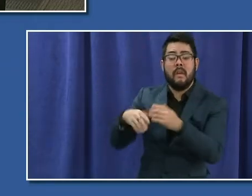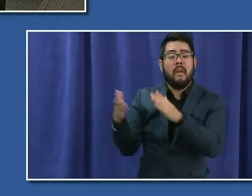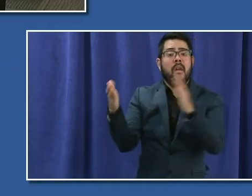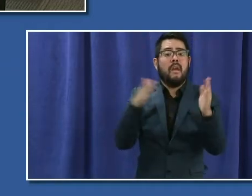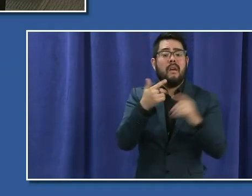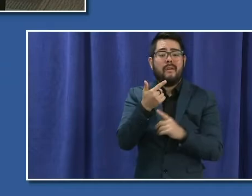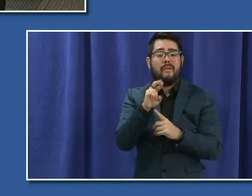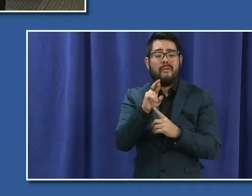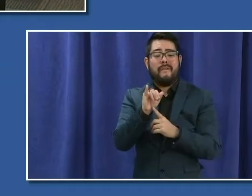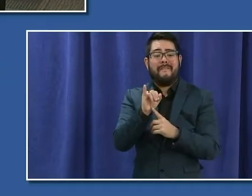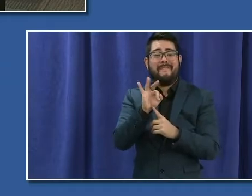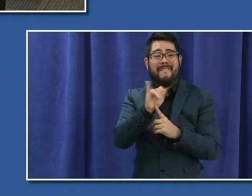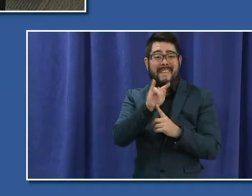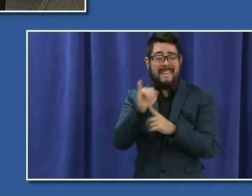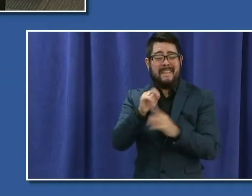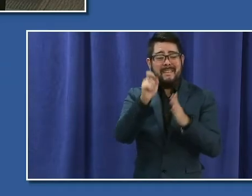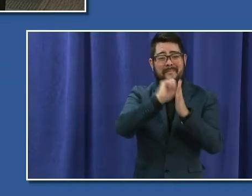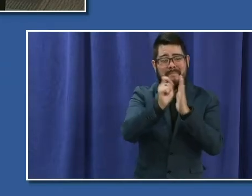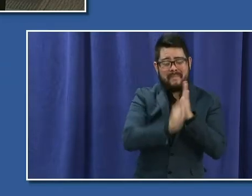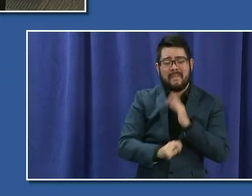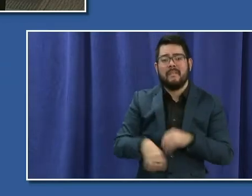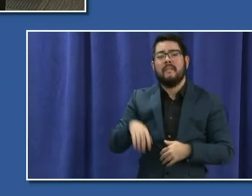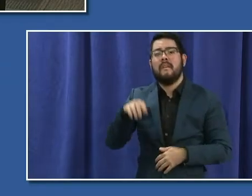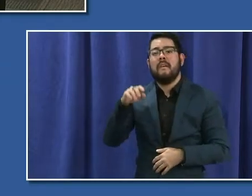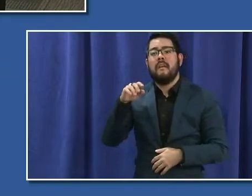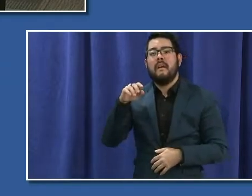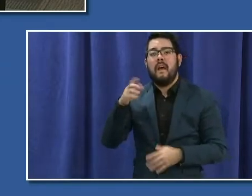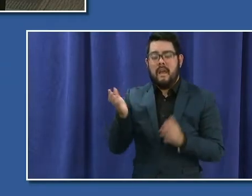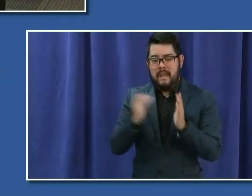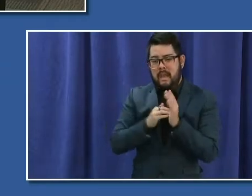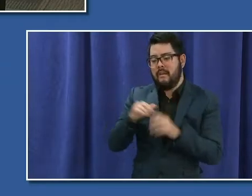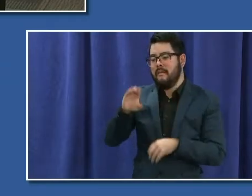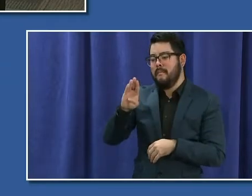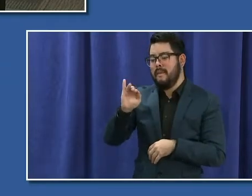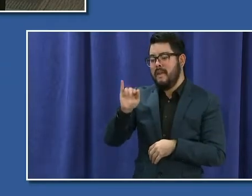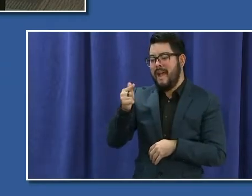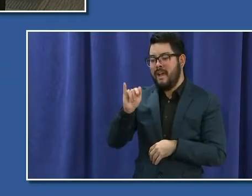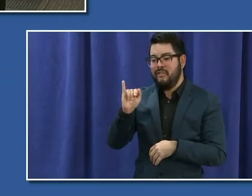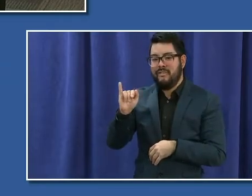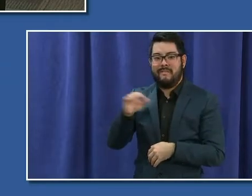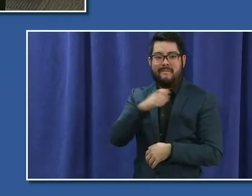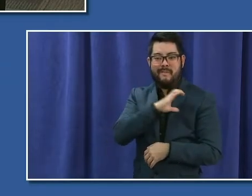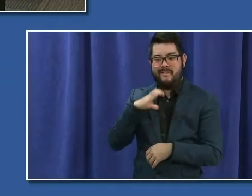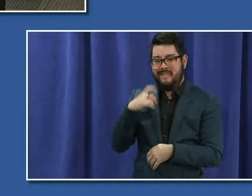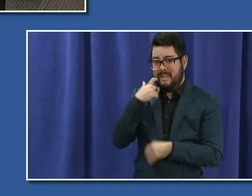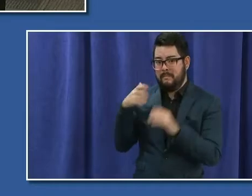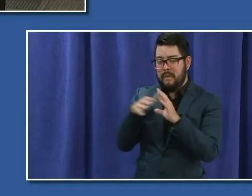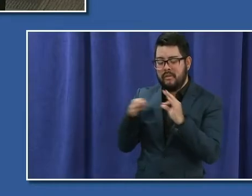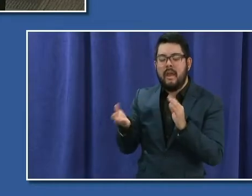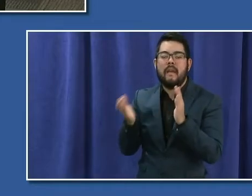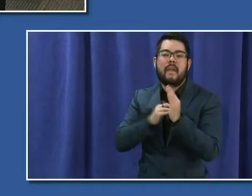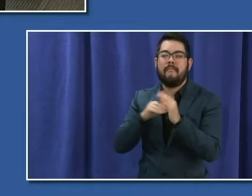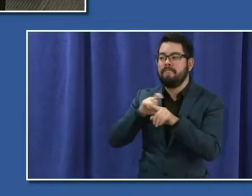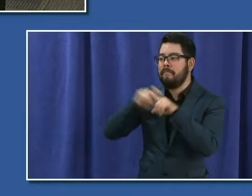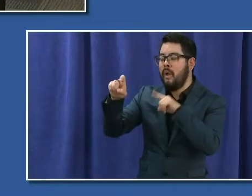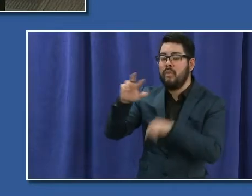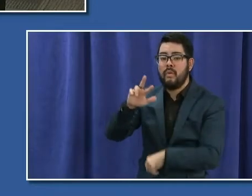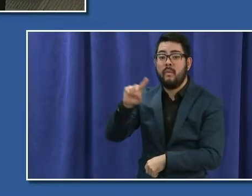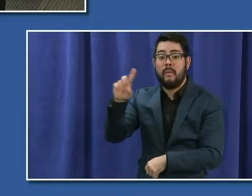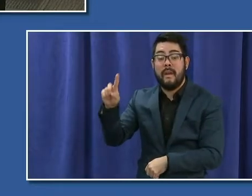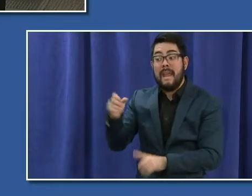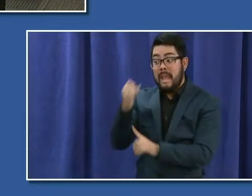again, like Commissioner Biagi said, 311. We do a really good job of cleaning up graffiti if it's